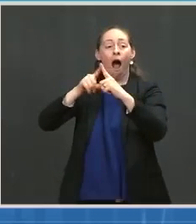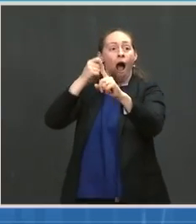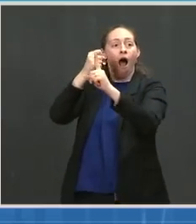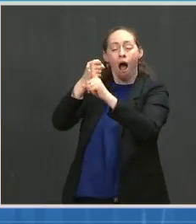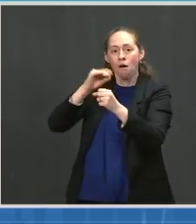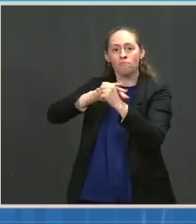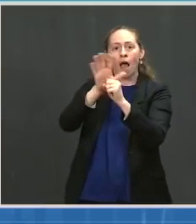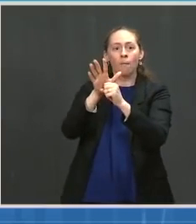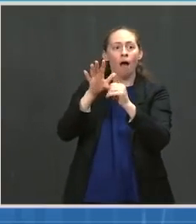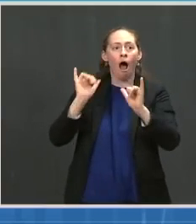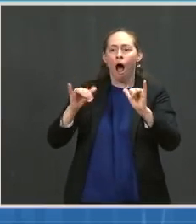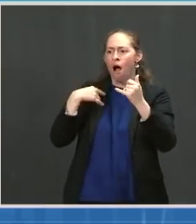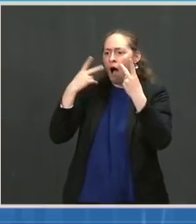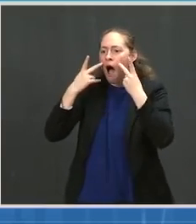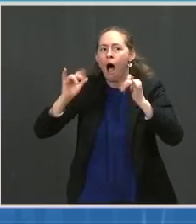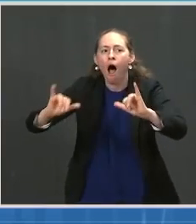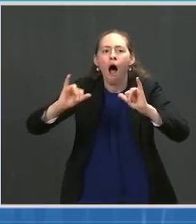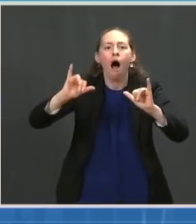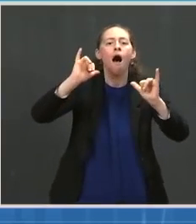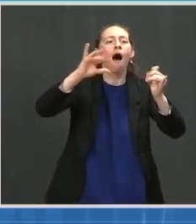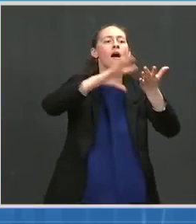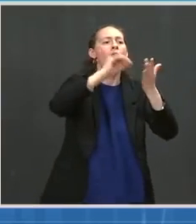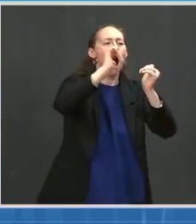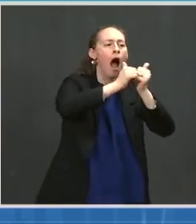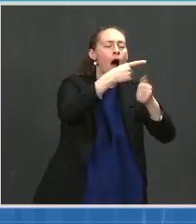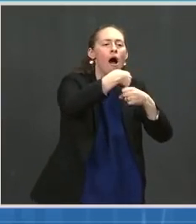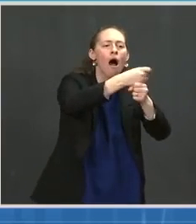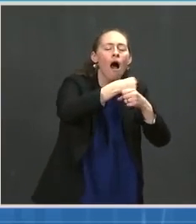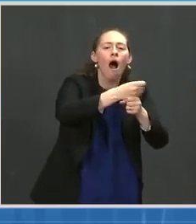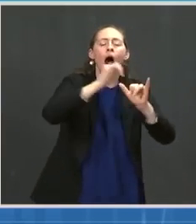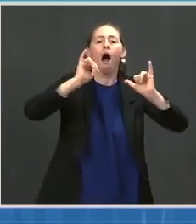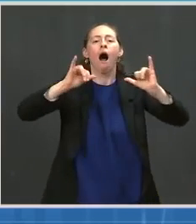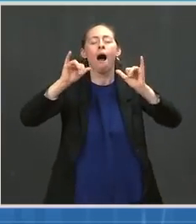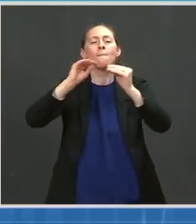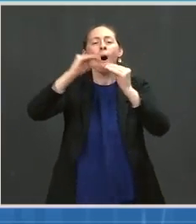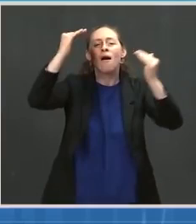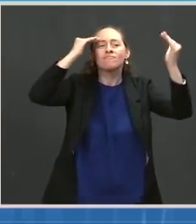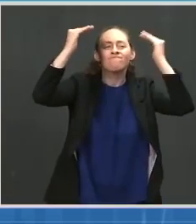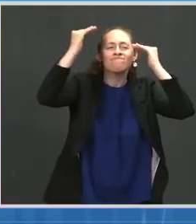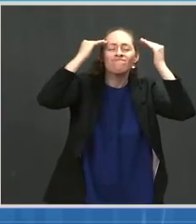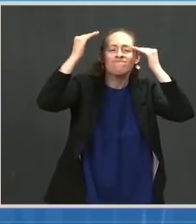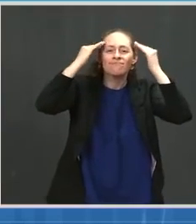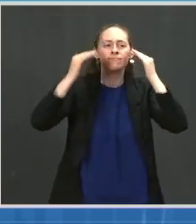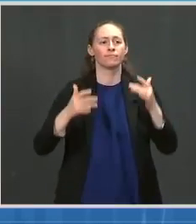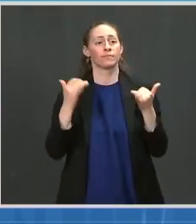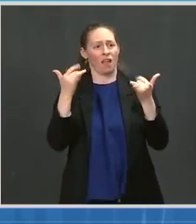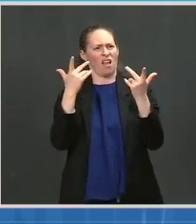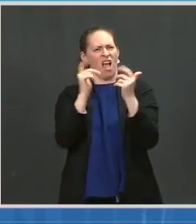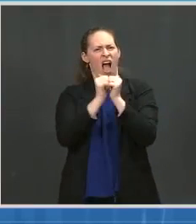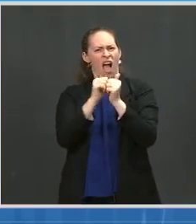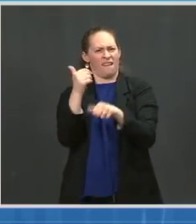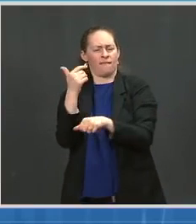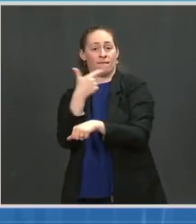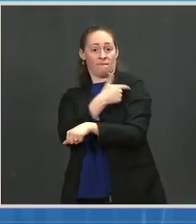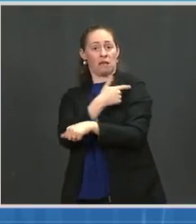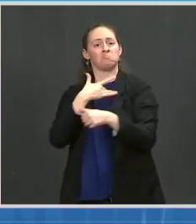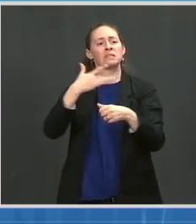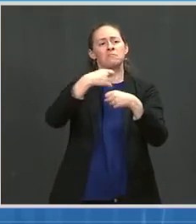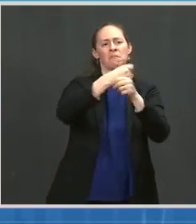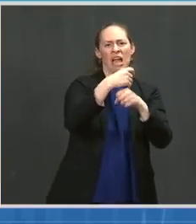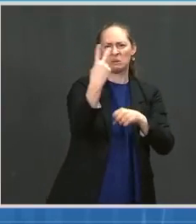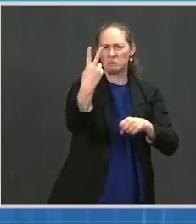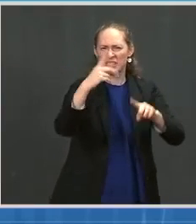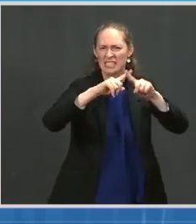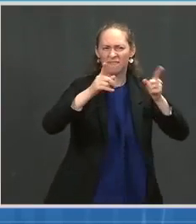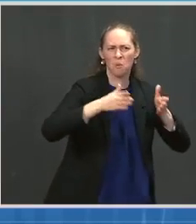pandemic. Next slide. One can look at vaccine development in two major buckets: platforms and